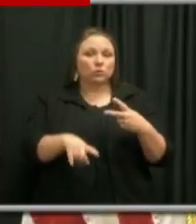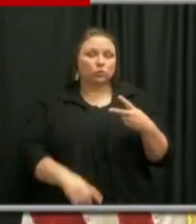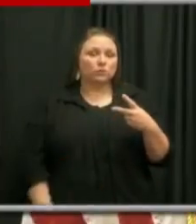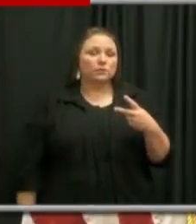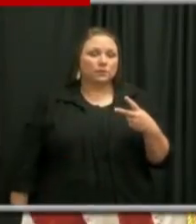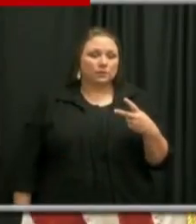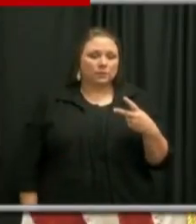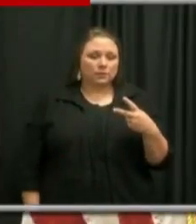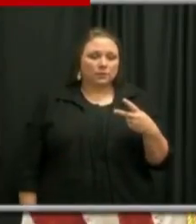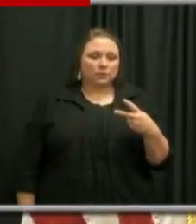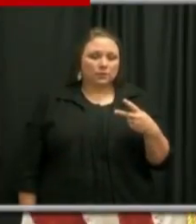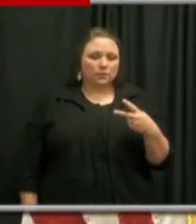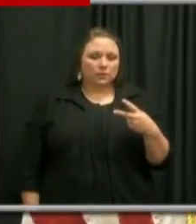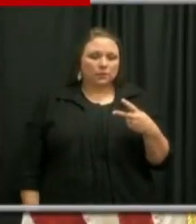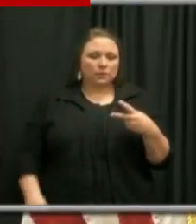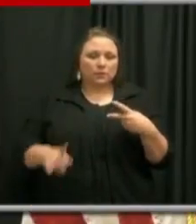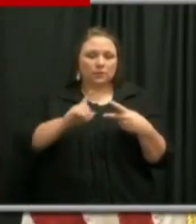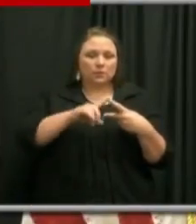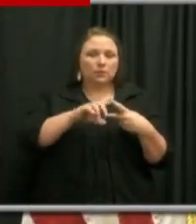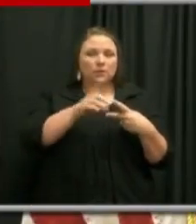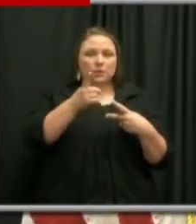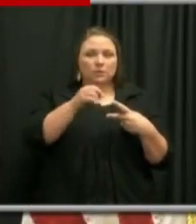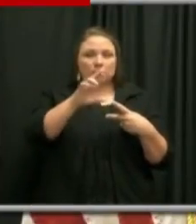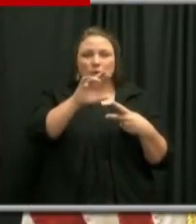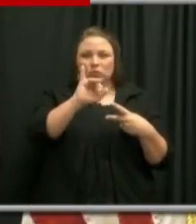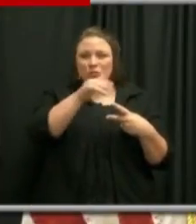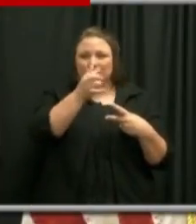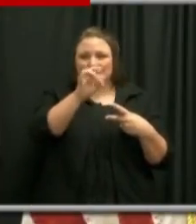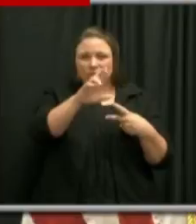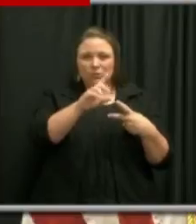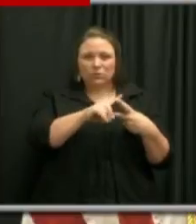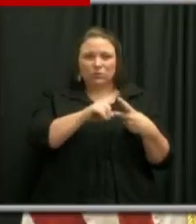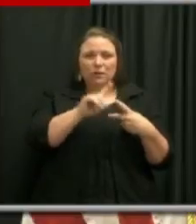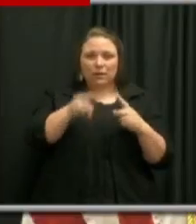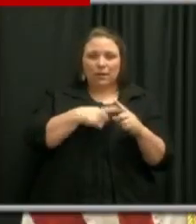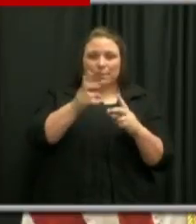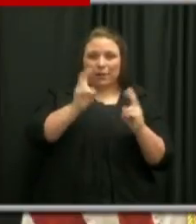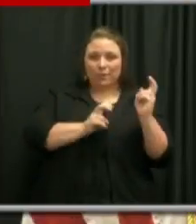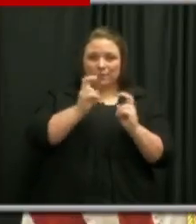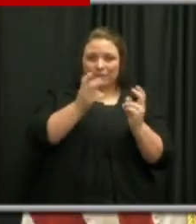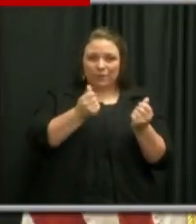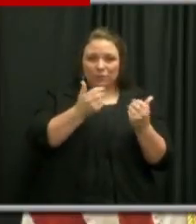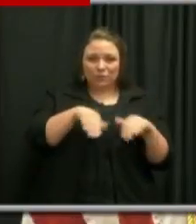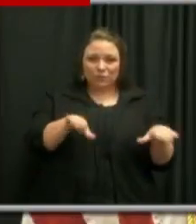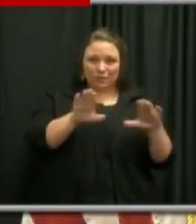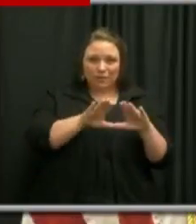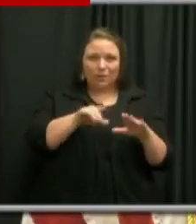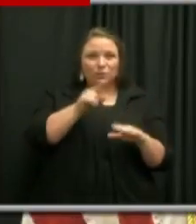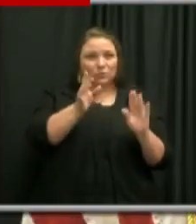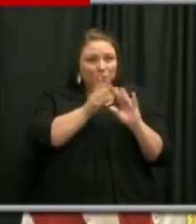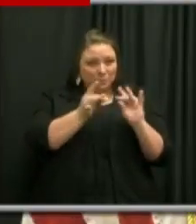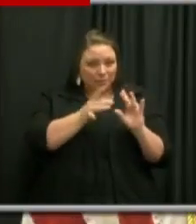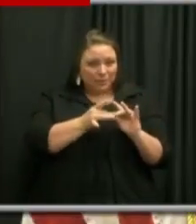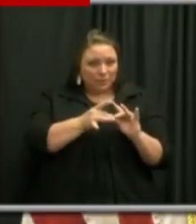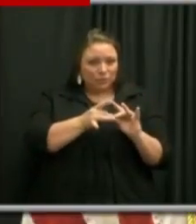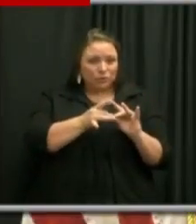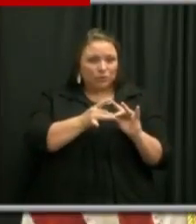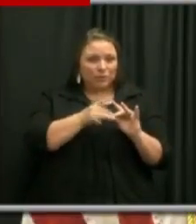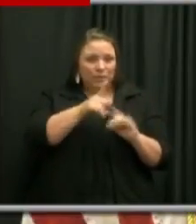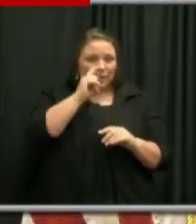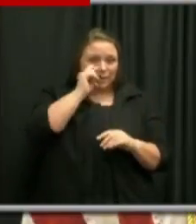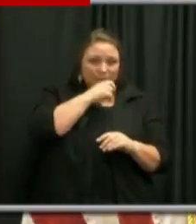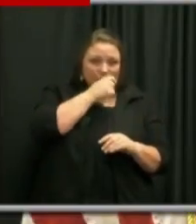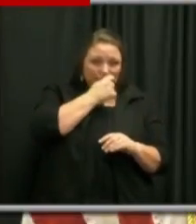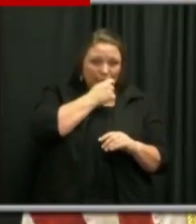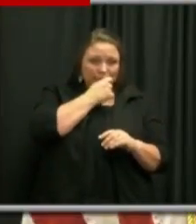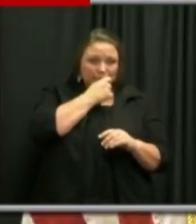One of them is for Dr. JAHANGIR. Regarding the shelter at the fairgrounds, you mentioned that they were tested and it came out